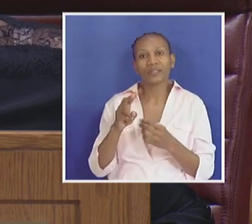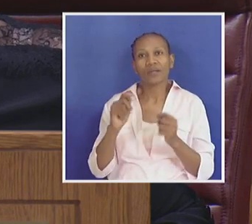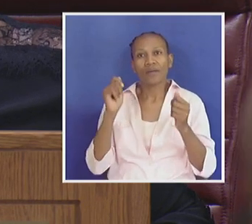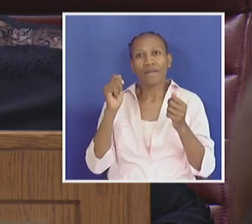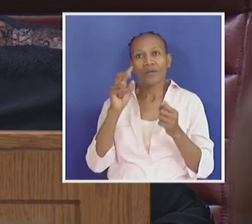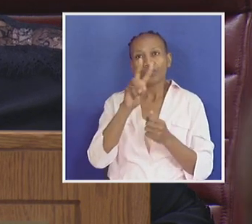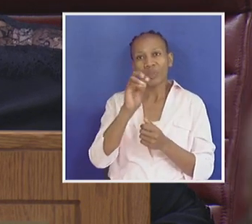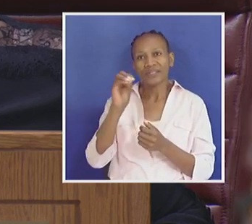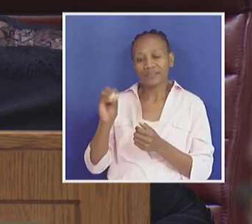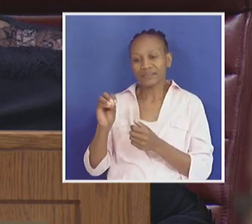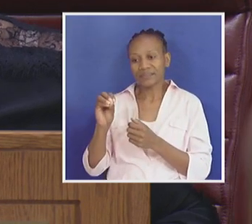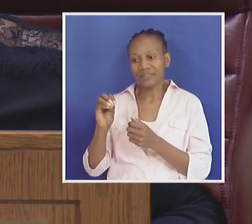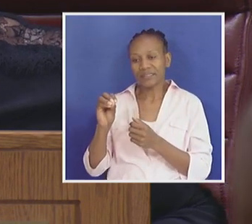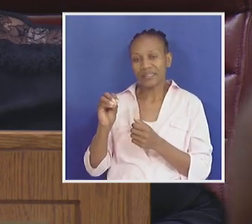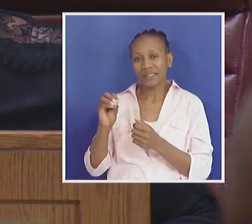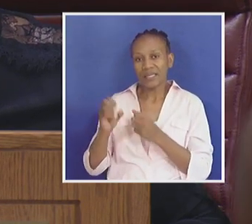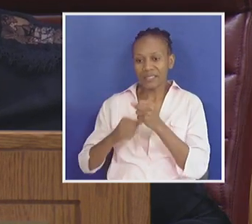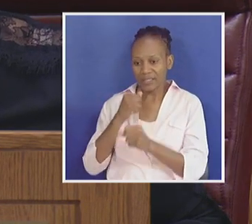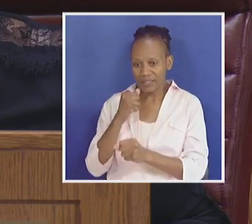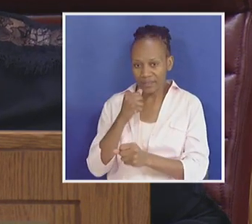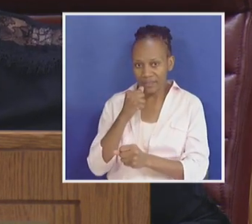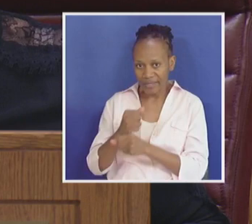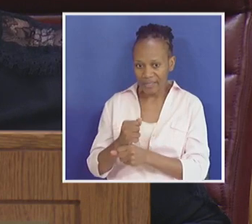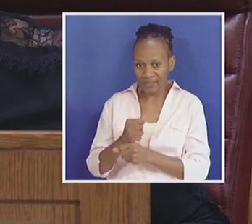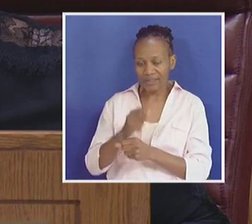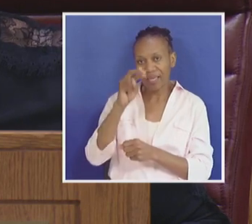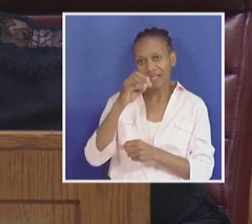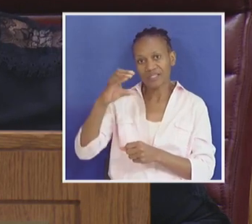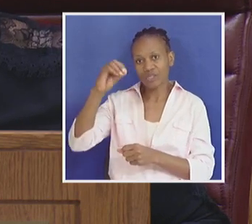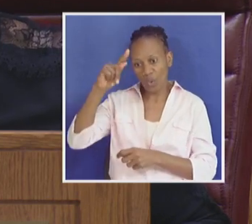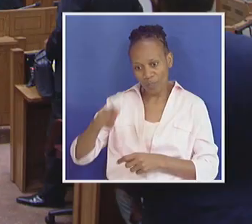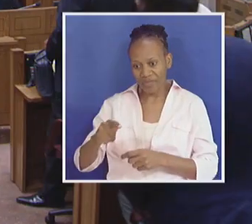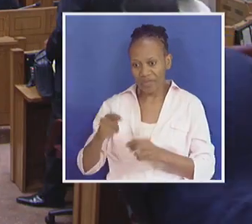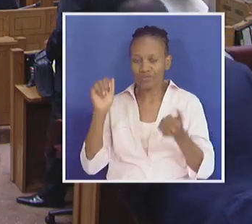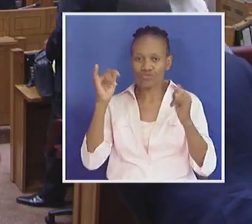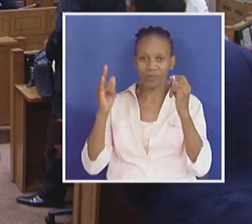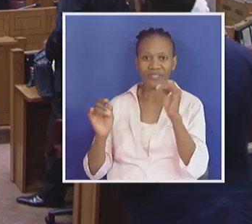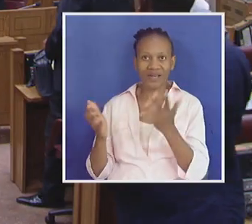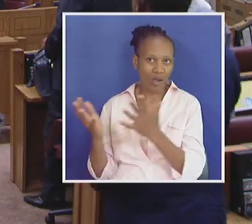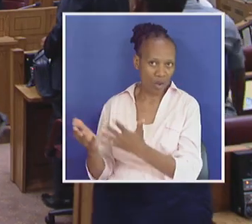20 years of the NCOP. Thank you very much. This sitting is adjourned.